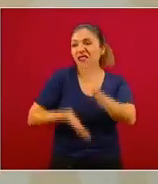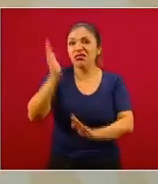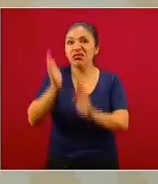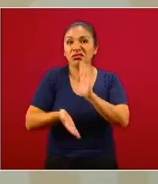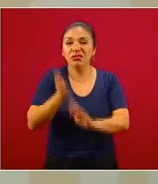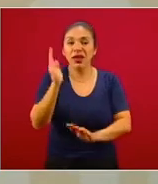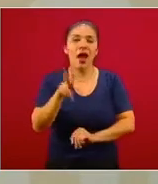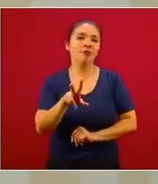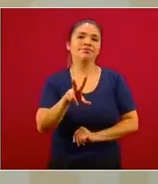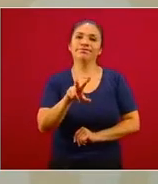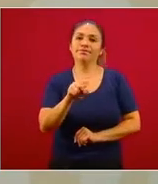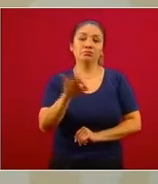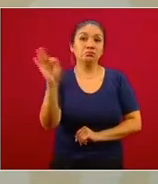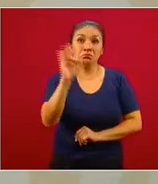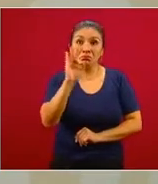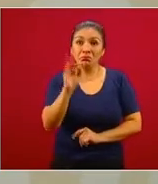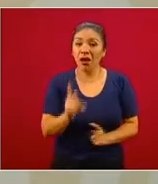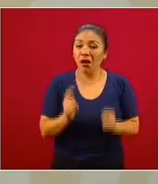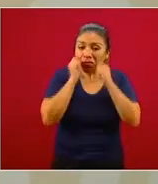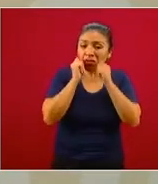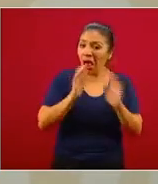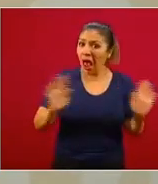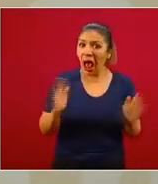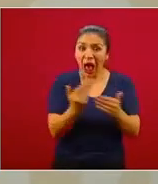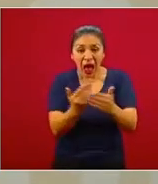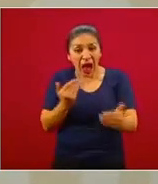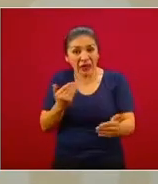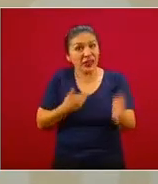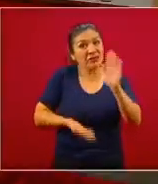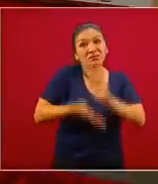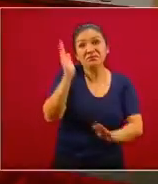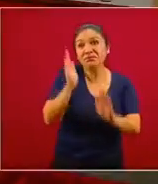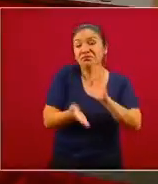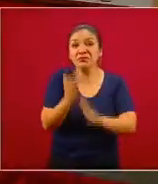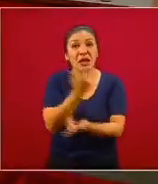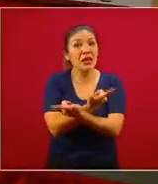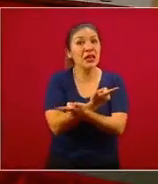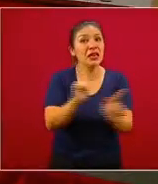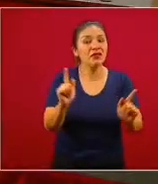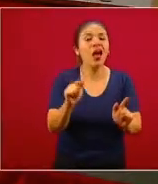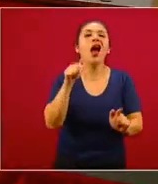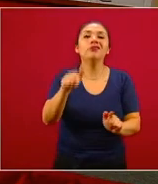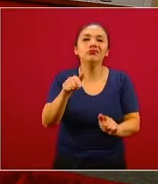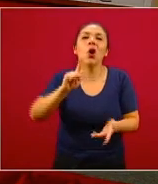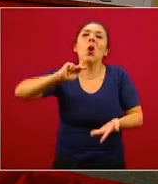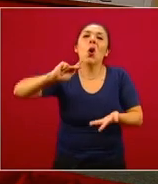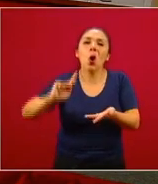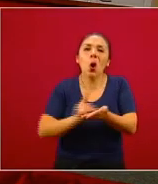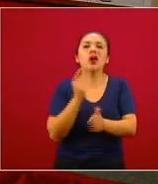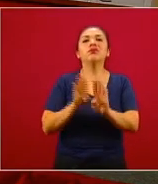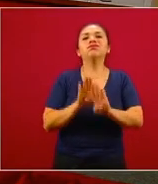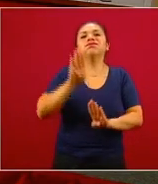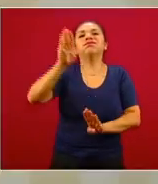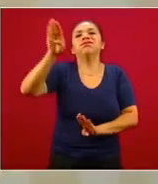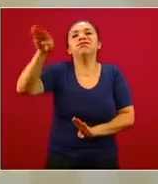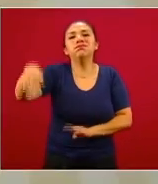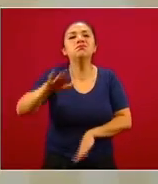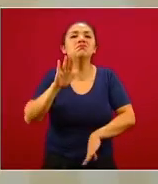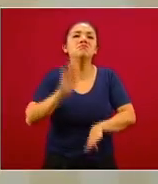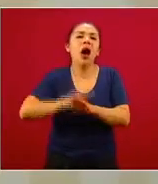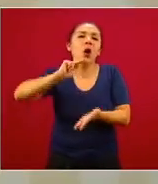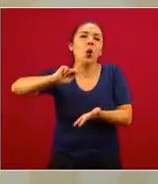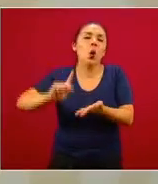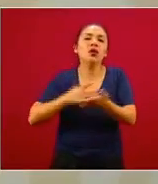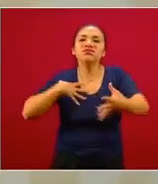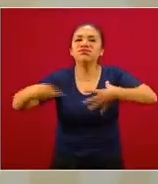suspending these measures. If we suspend any of the measures, before it's time, we're going to have another outbreak. vamos a tener un We're going to repunte have an nuevo de la